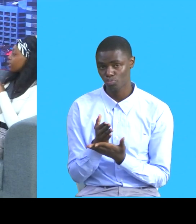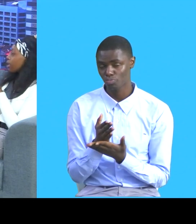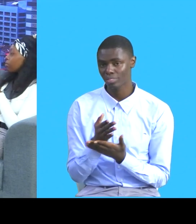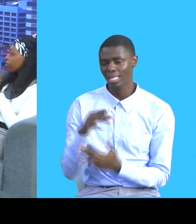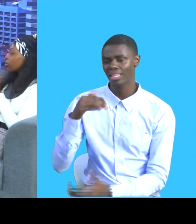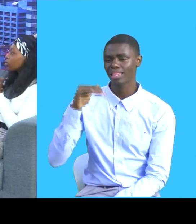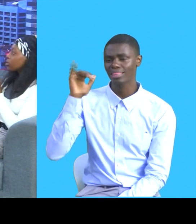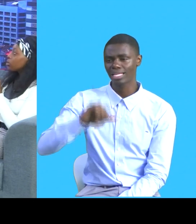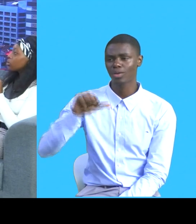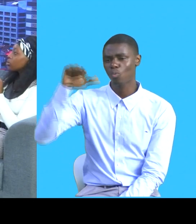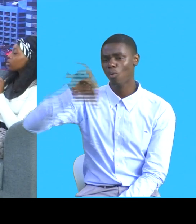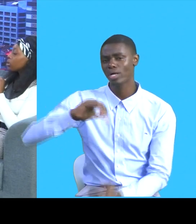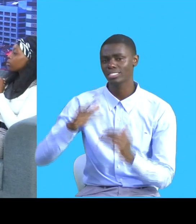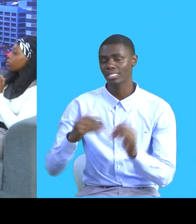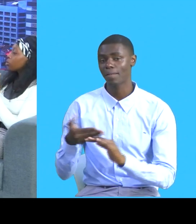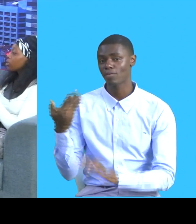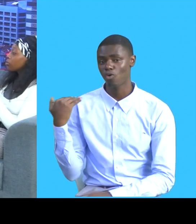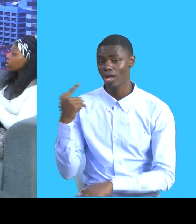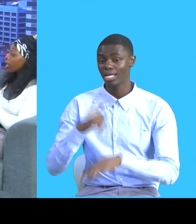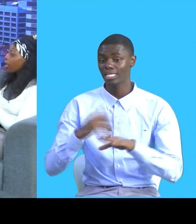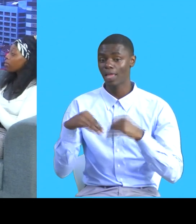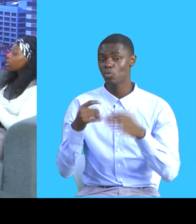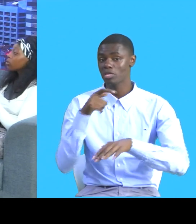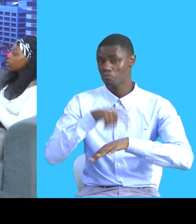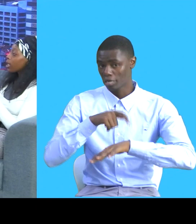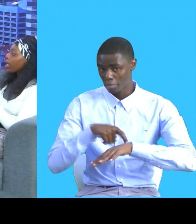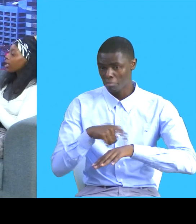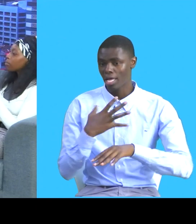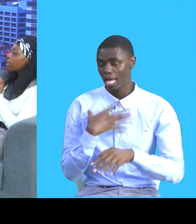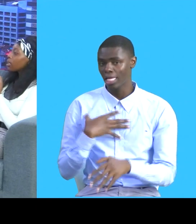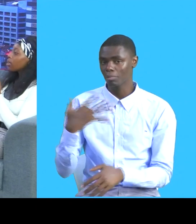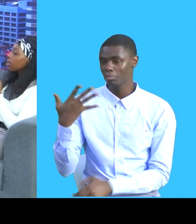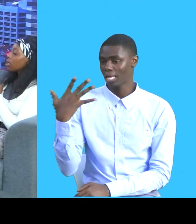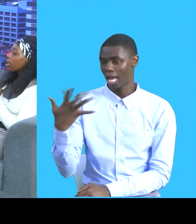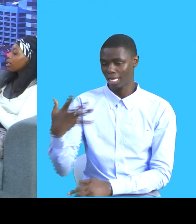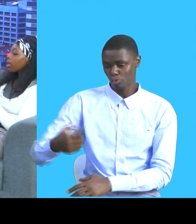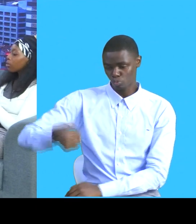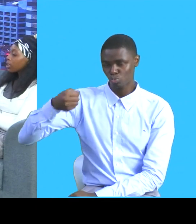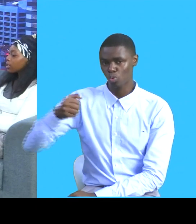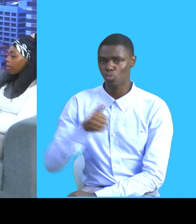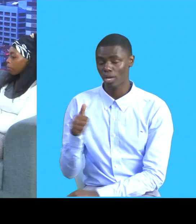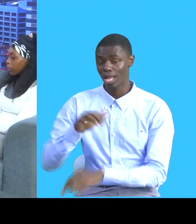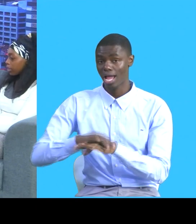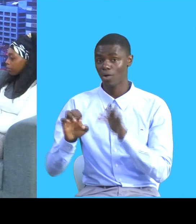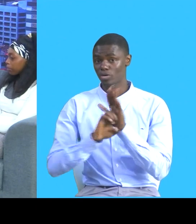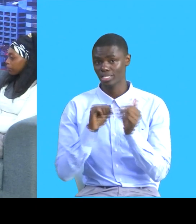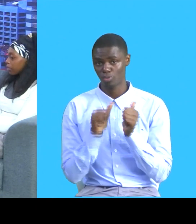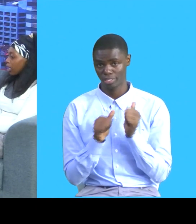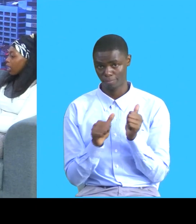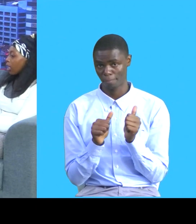worse than before. So the moment you give your time and hold their hand, be there. Like a good example,